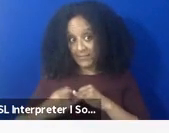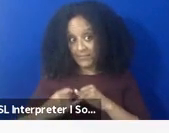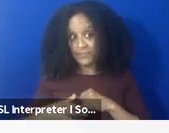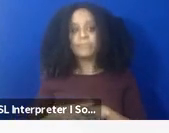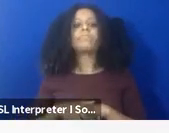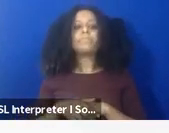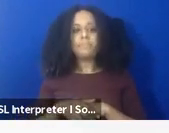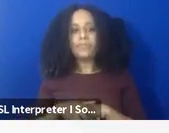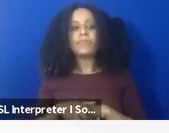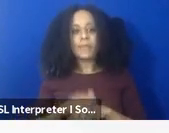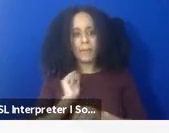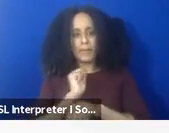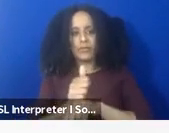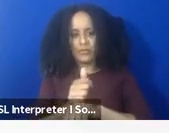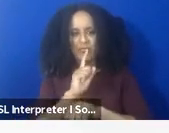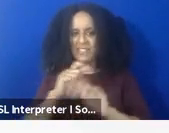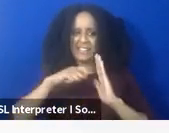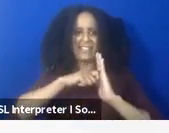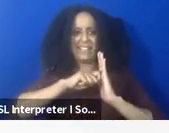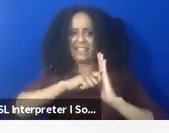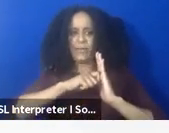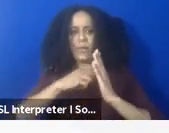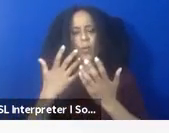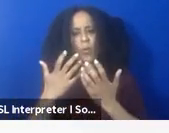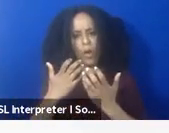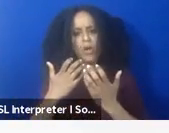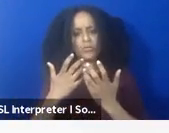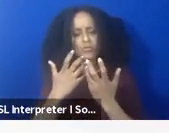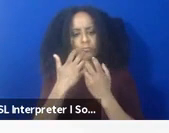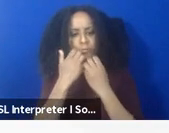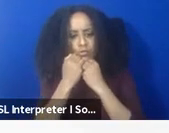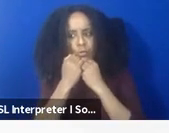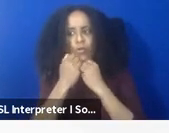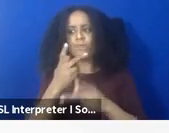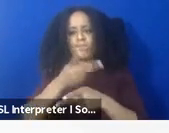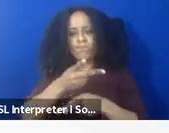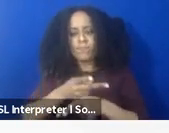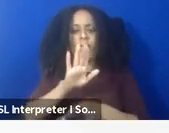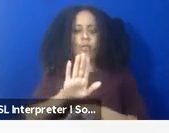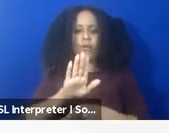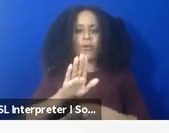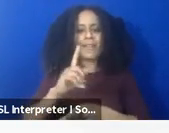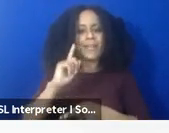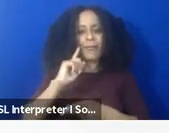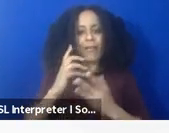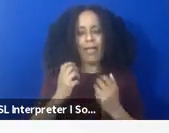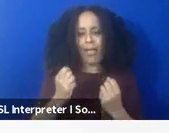want to help the individual not only preserve their hearing health, but also their overall health. And so diabetes management